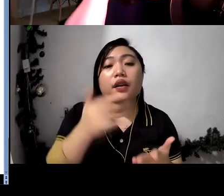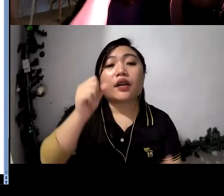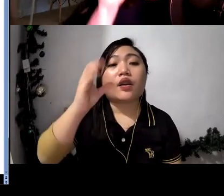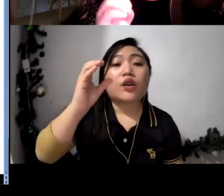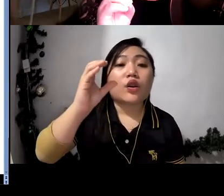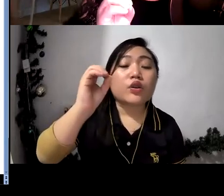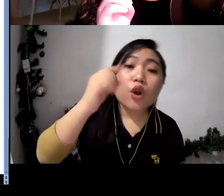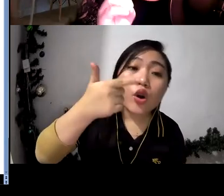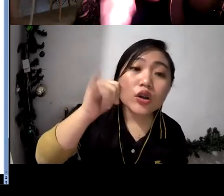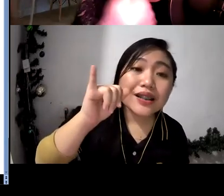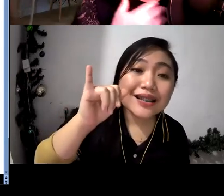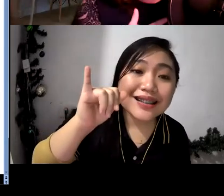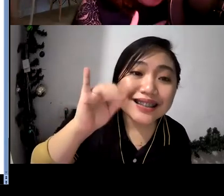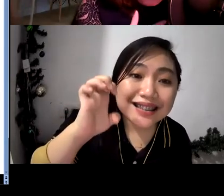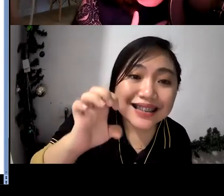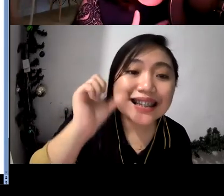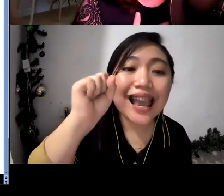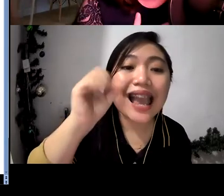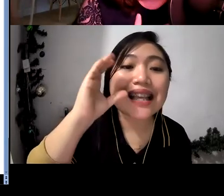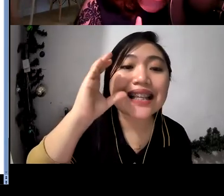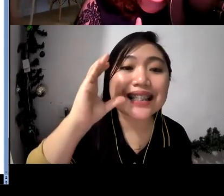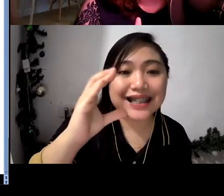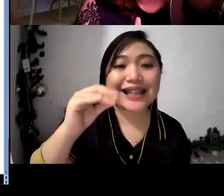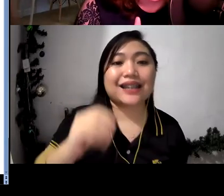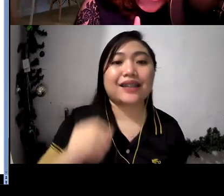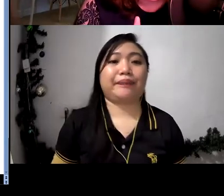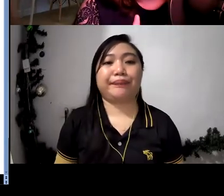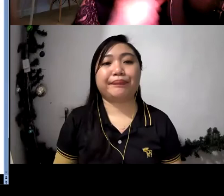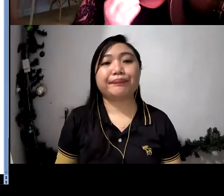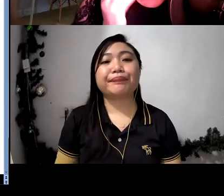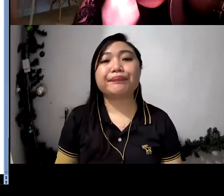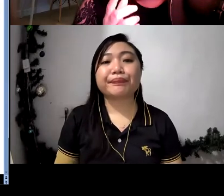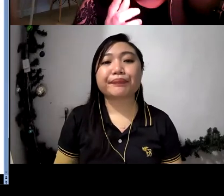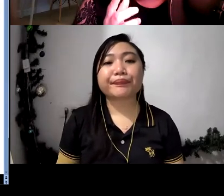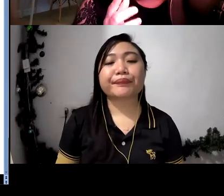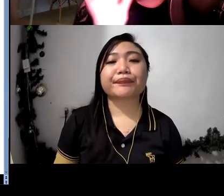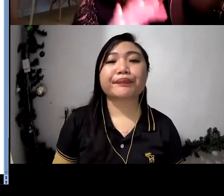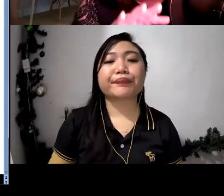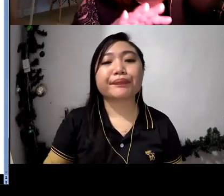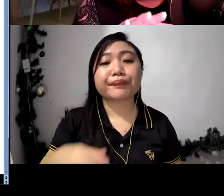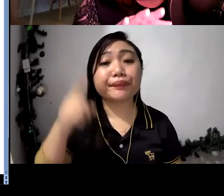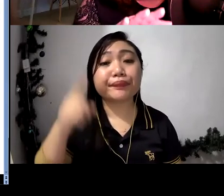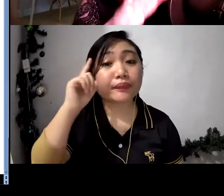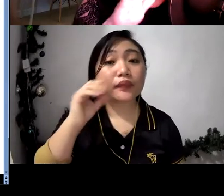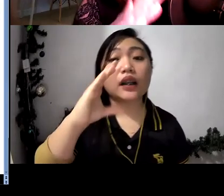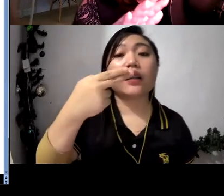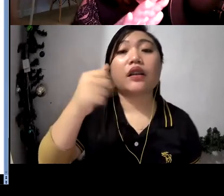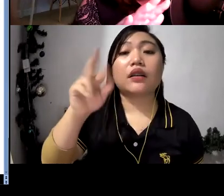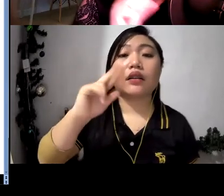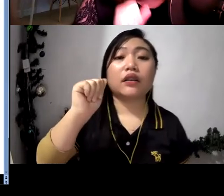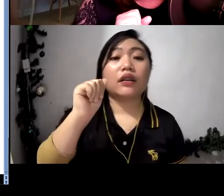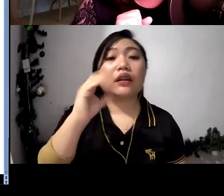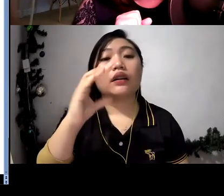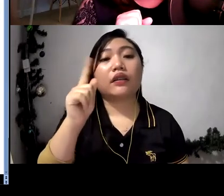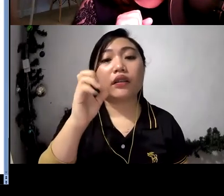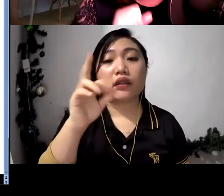and expression, and sex characteristics. Okay, yung sex characteristics, ito yung kanina pinag-usapan natin